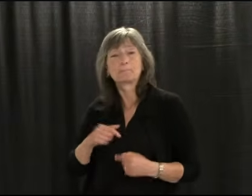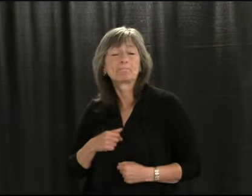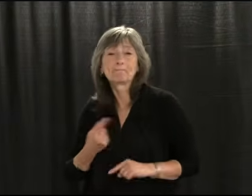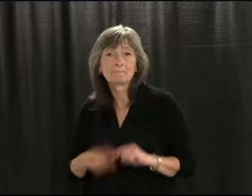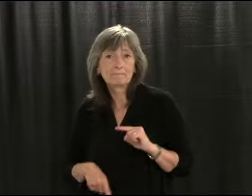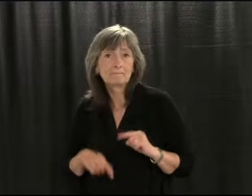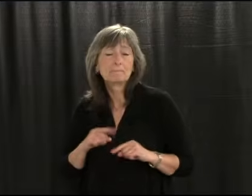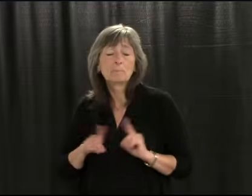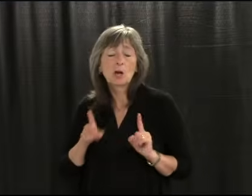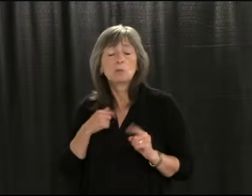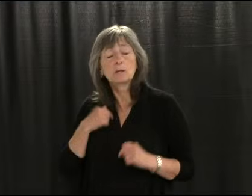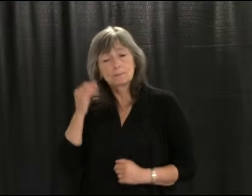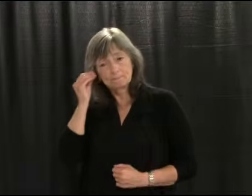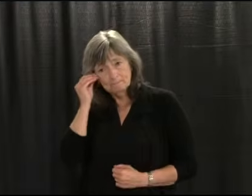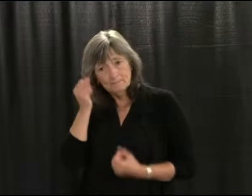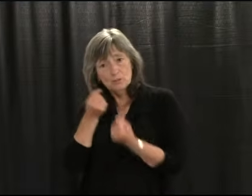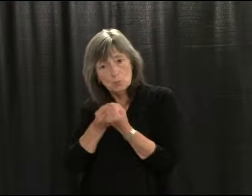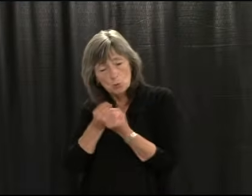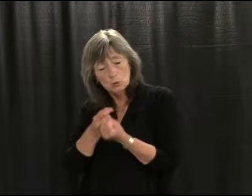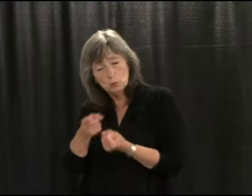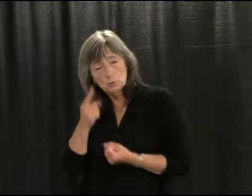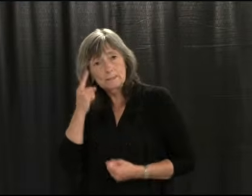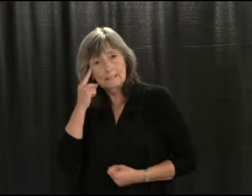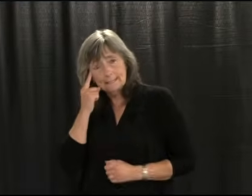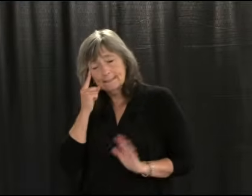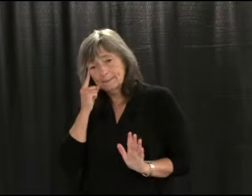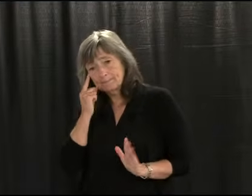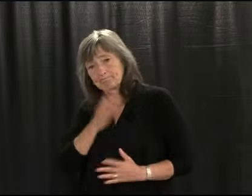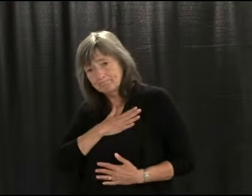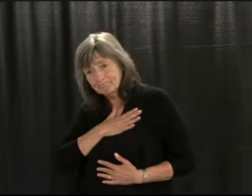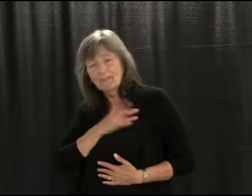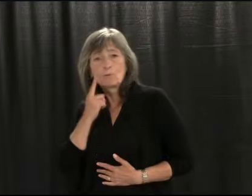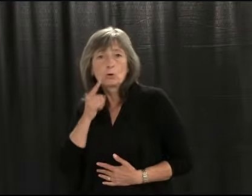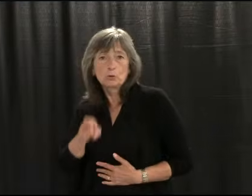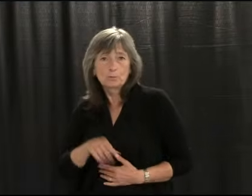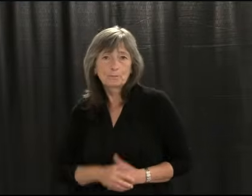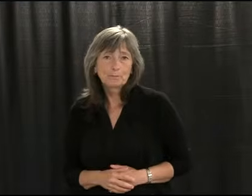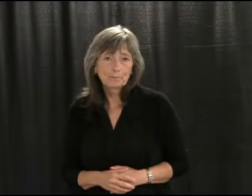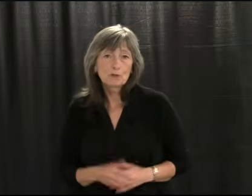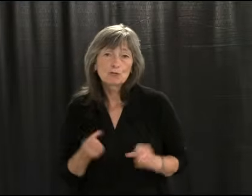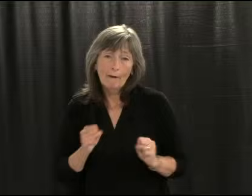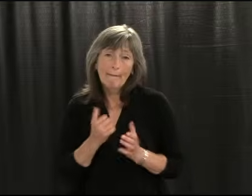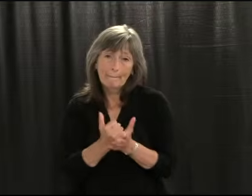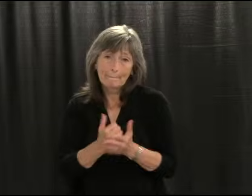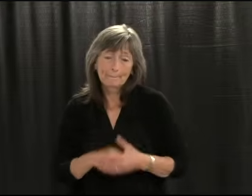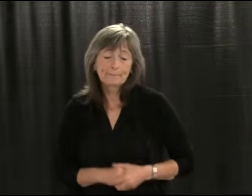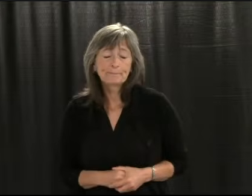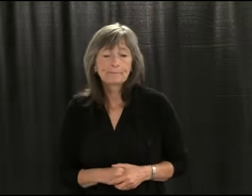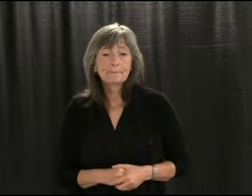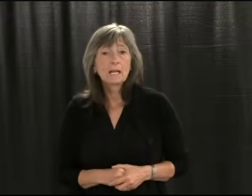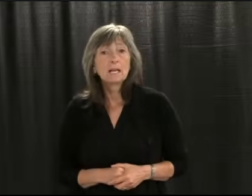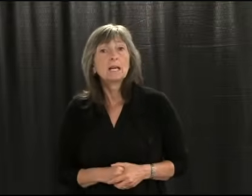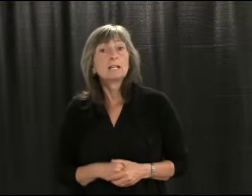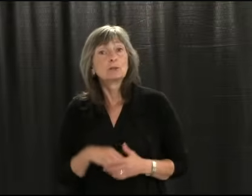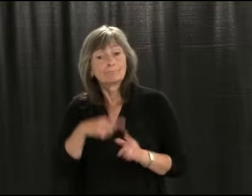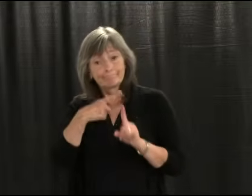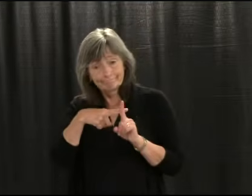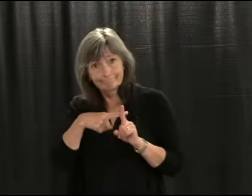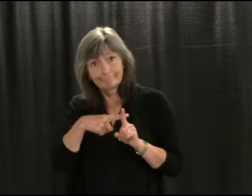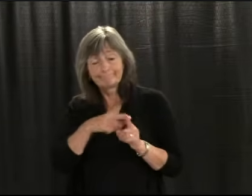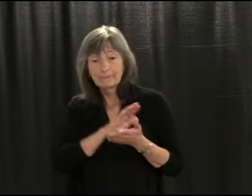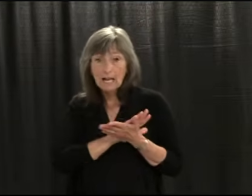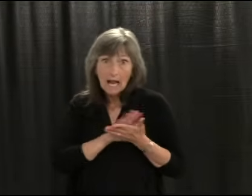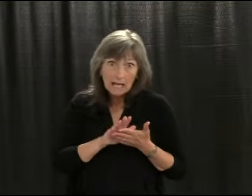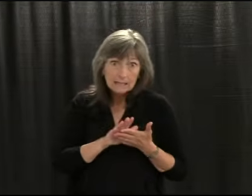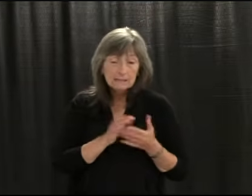thinking about you and we are trying to help in the ways we can. So again, please stay strong, be